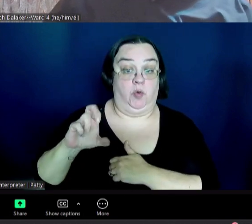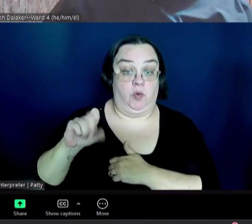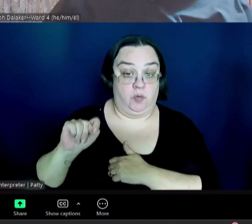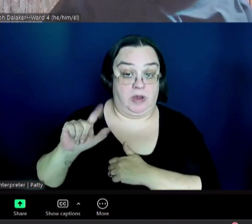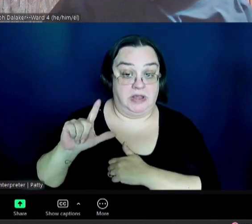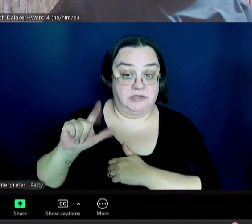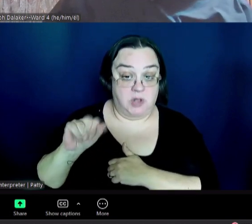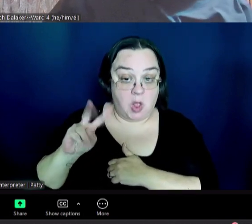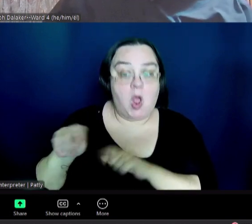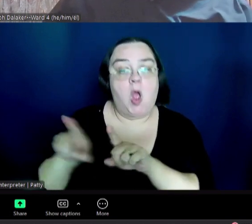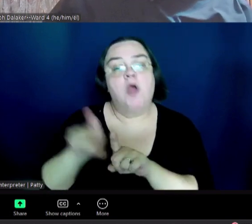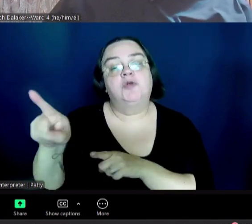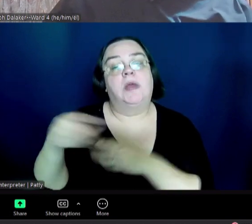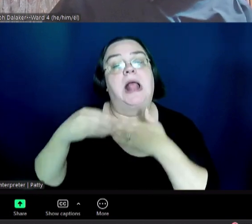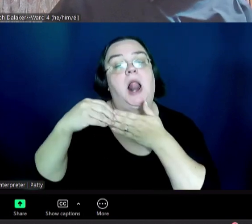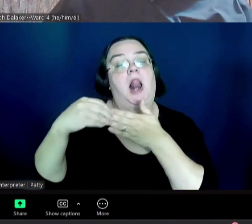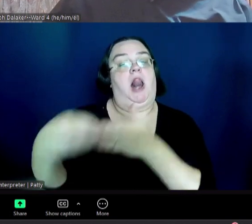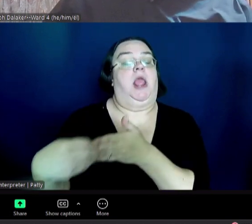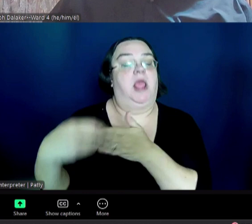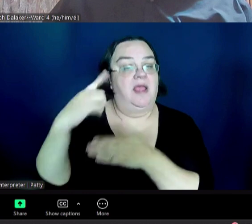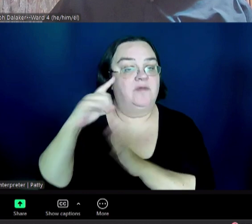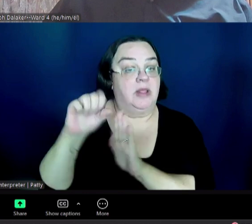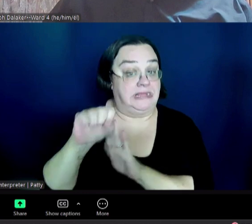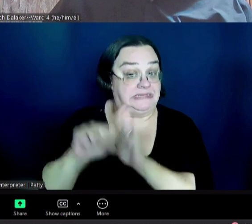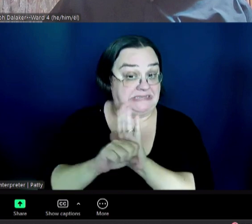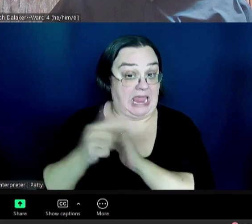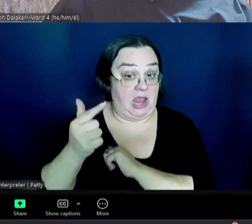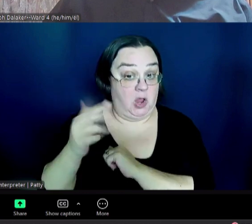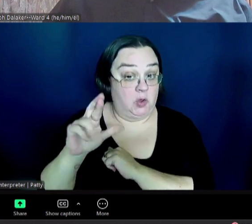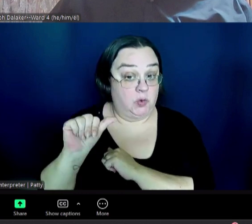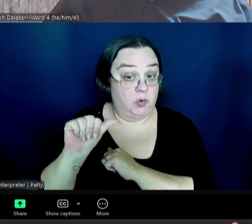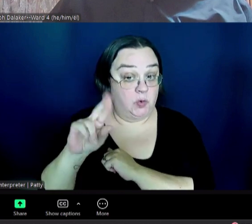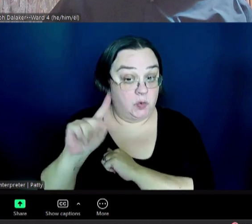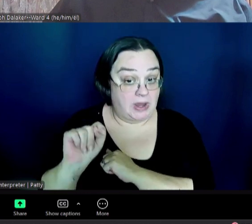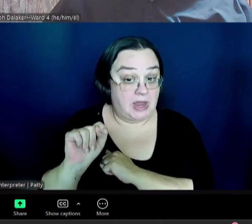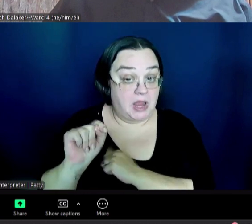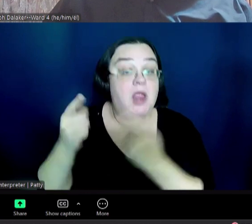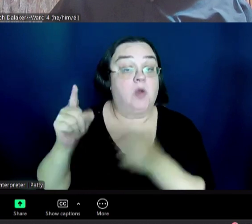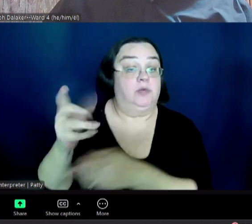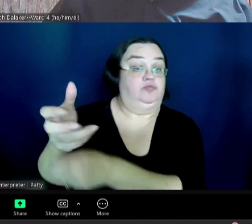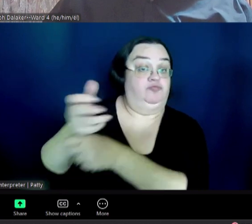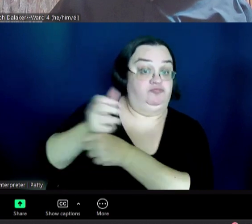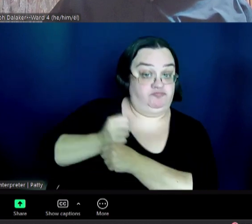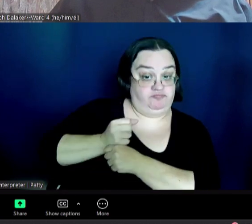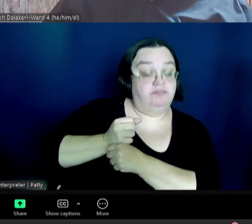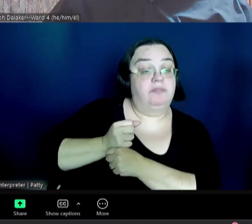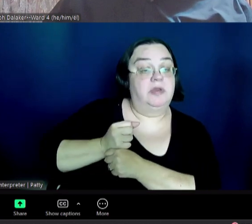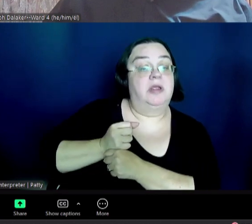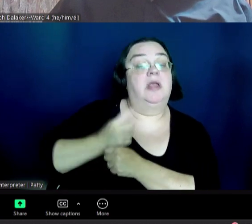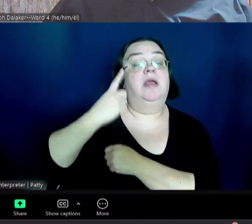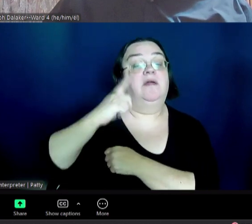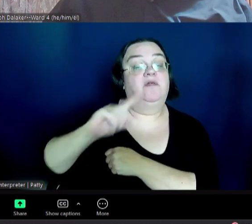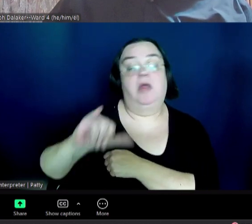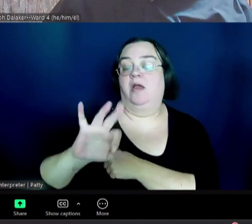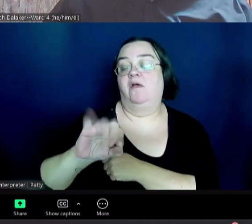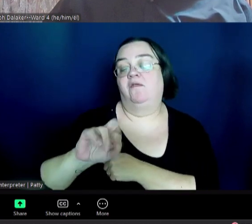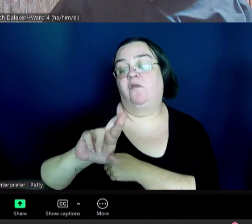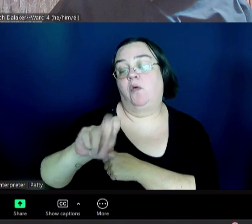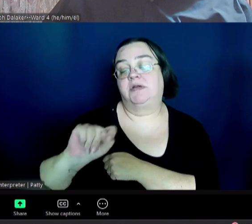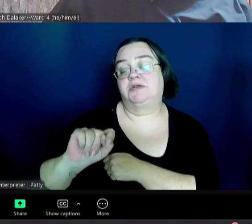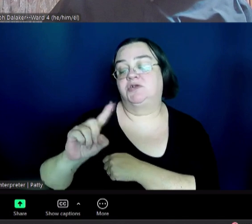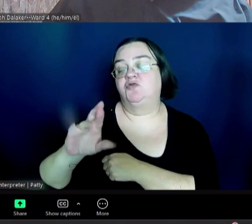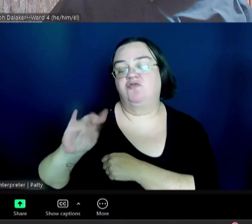though, the lead on the state grant that we received for the Forest Drive erosion